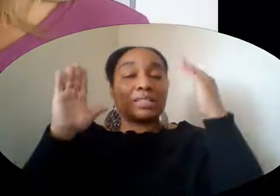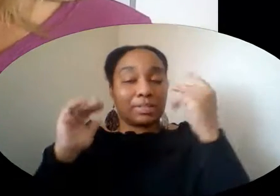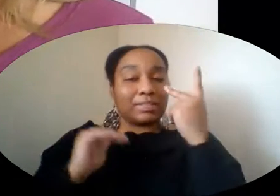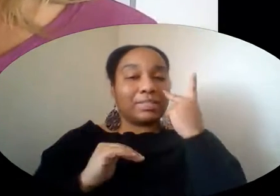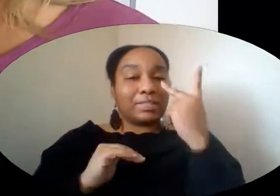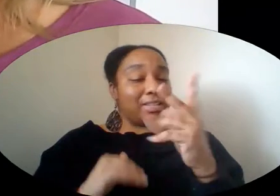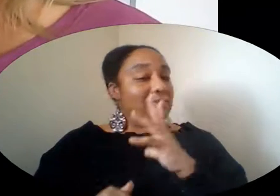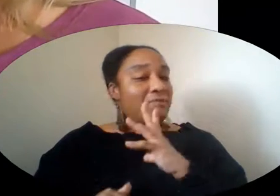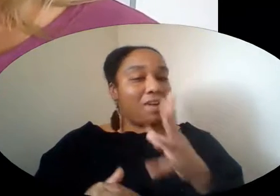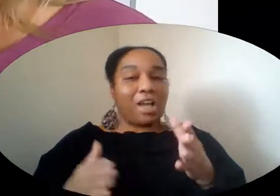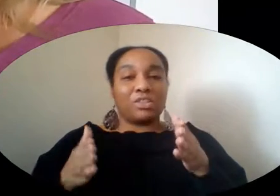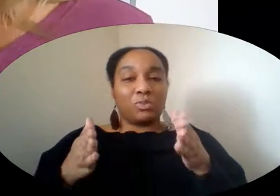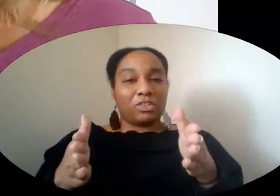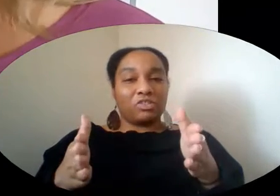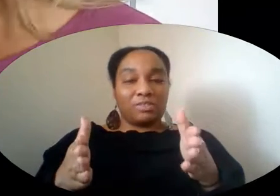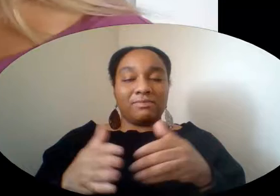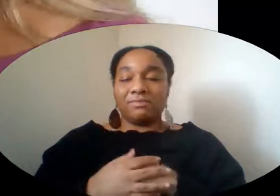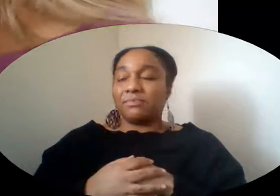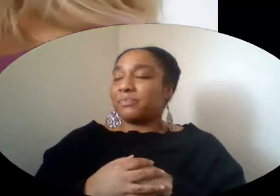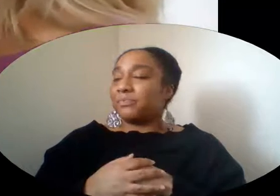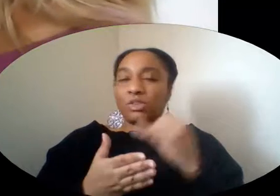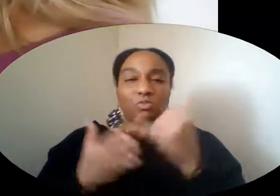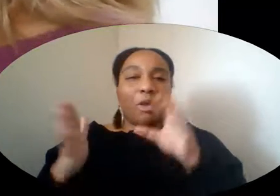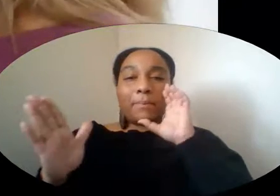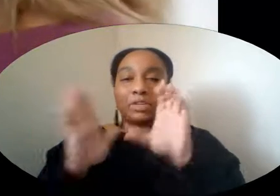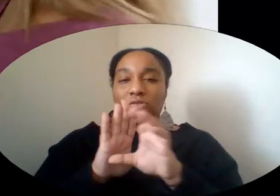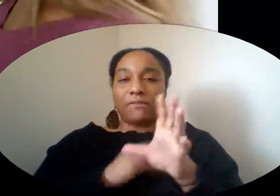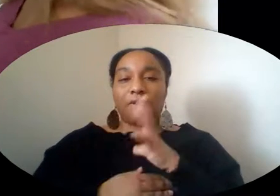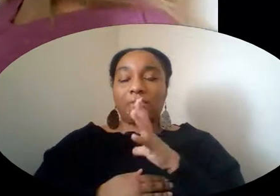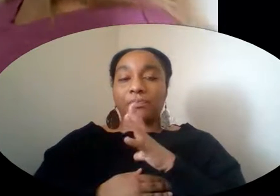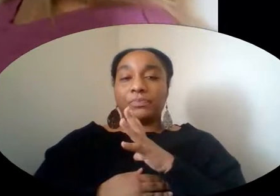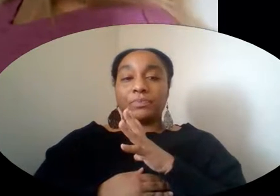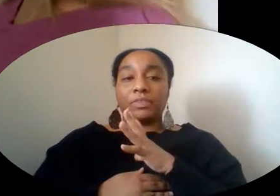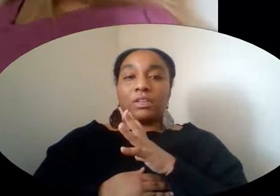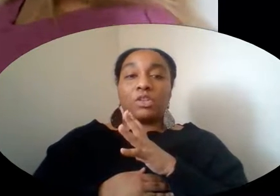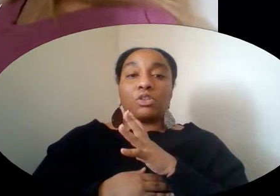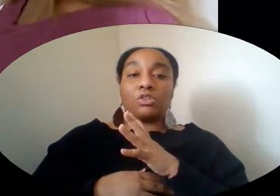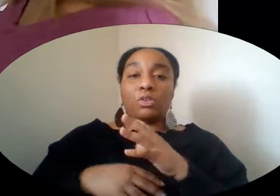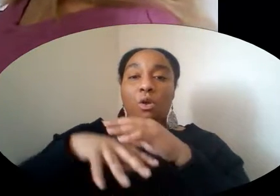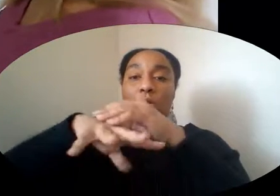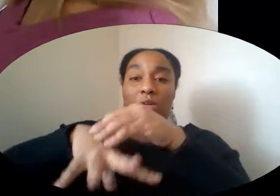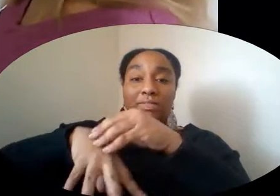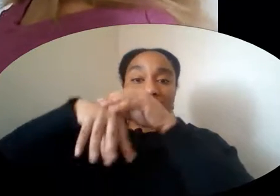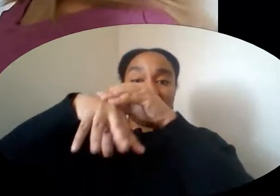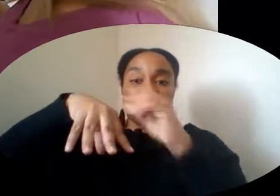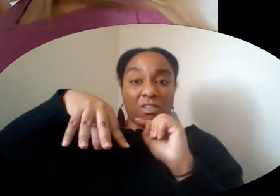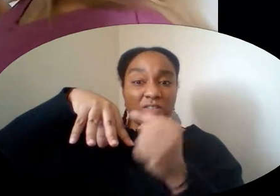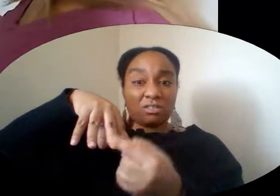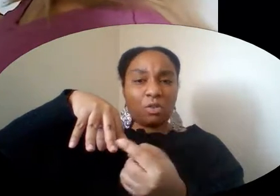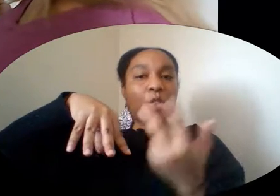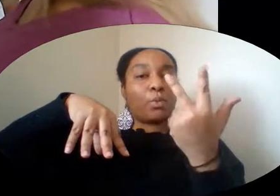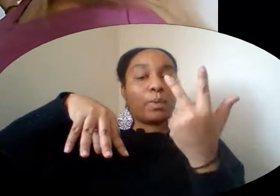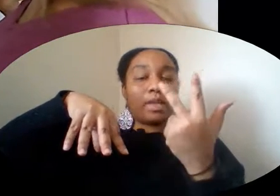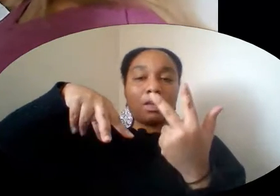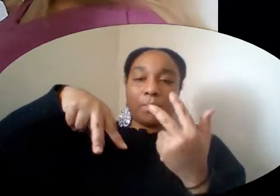So it's a totally fine strategy. Let them draw pictures. So 2 jellyfish, and then they may actually just do the 3